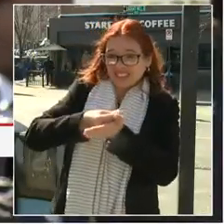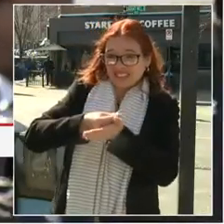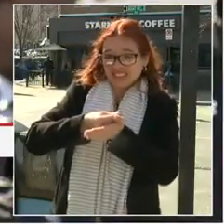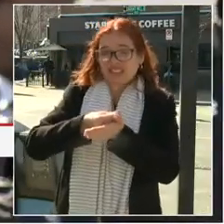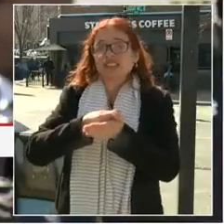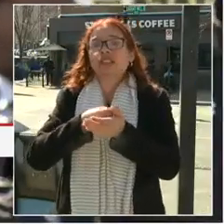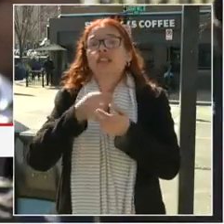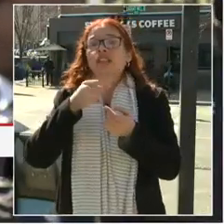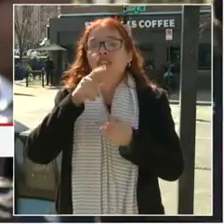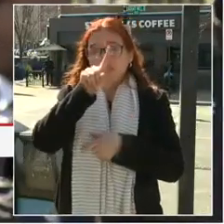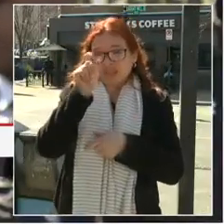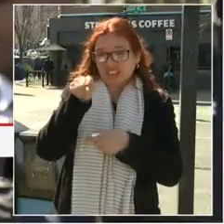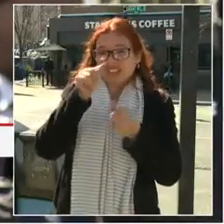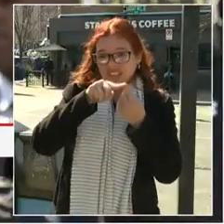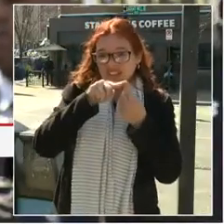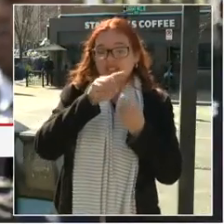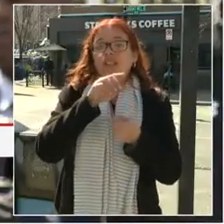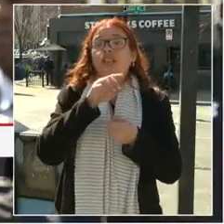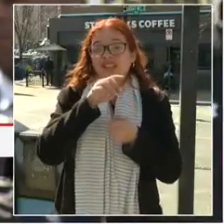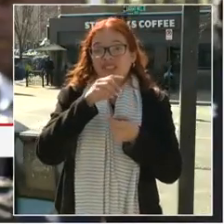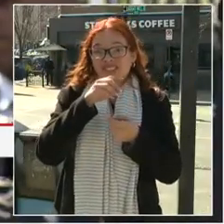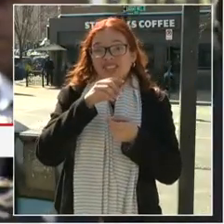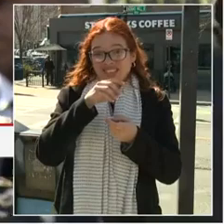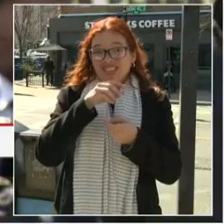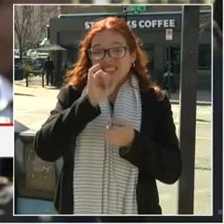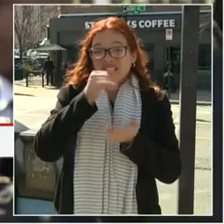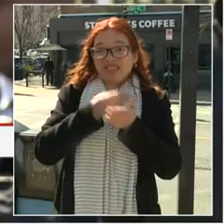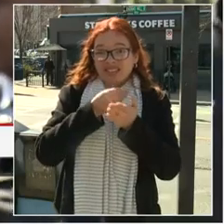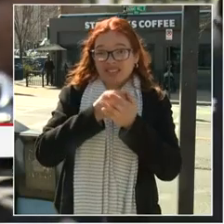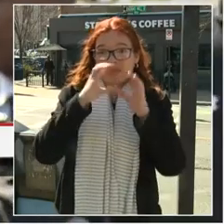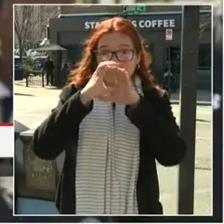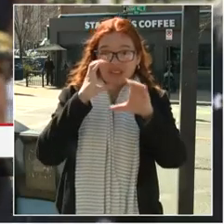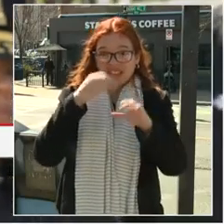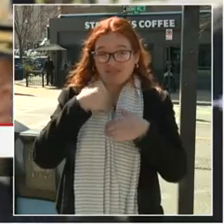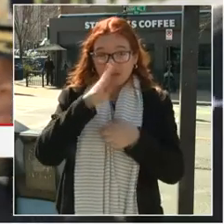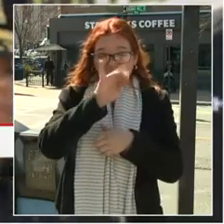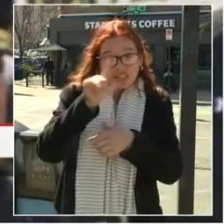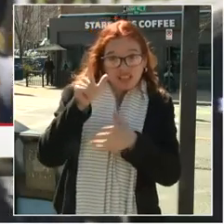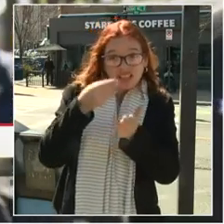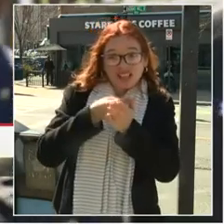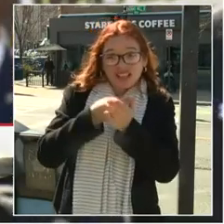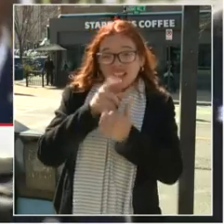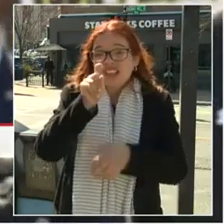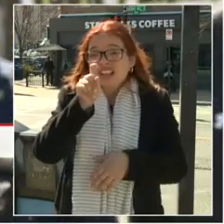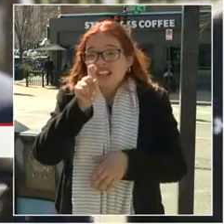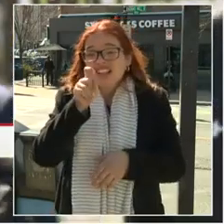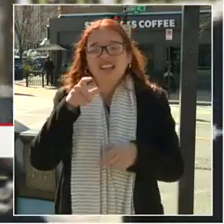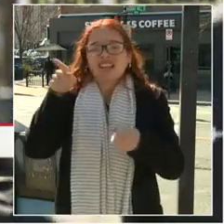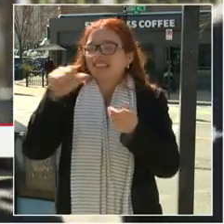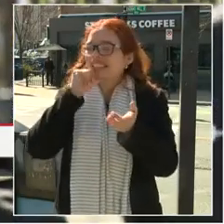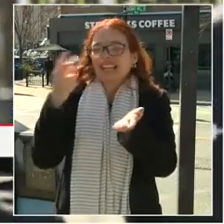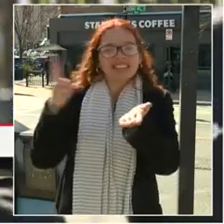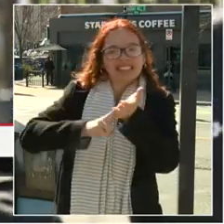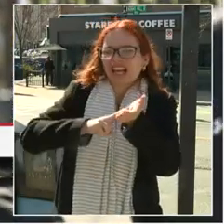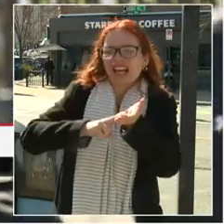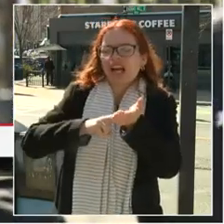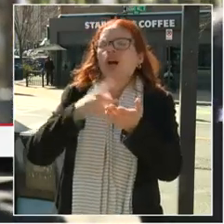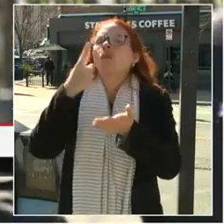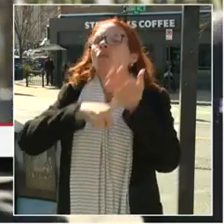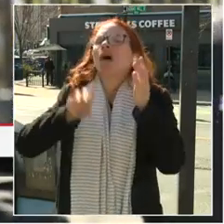there funding for the council's bill? I understand you did not sign it, but nevertheless, what are your thoughts there?